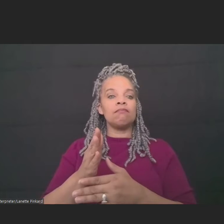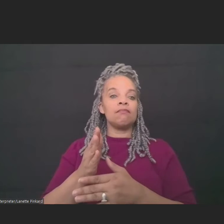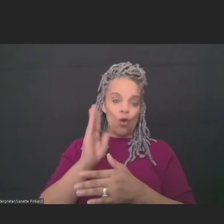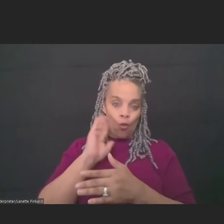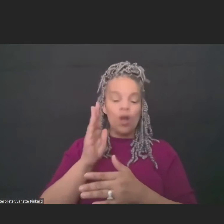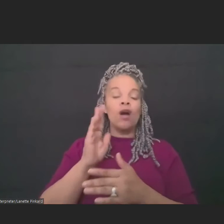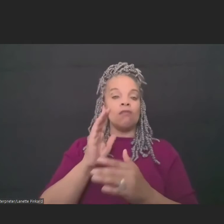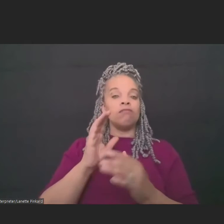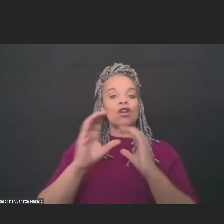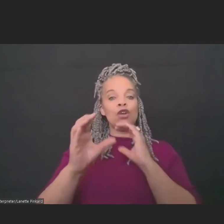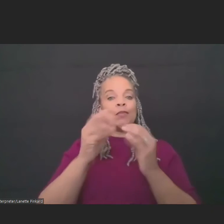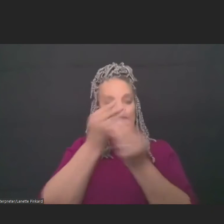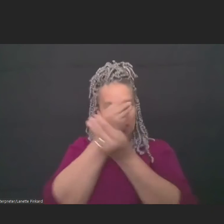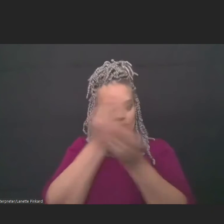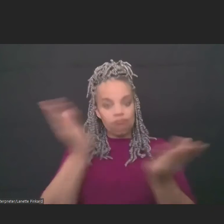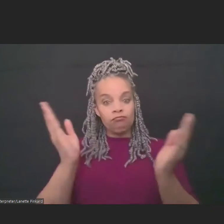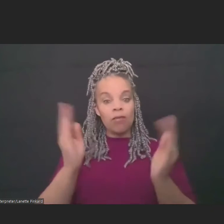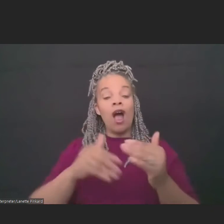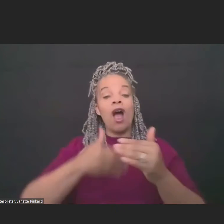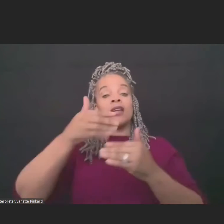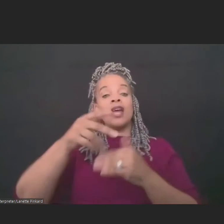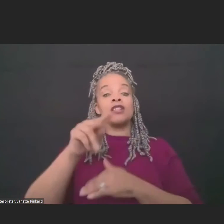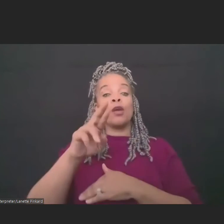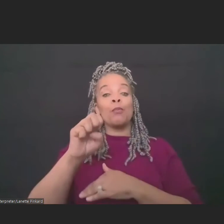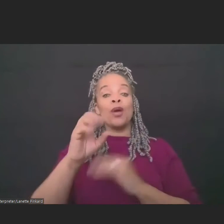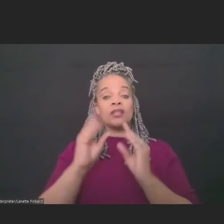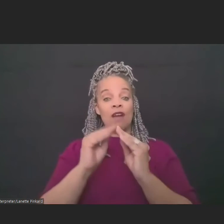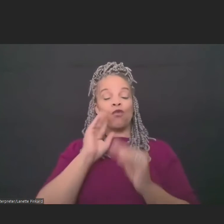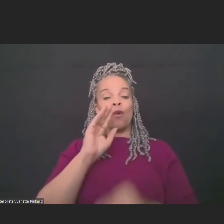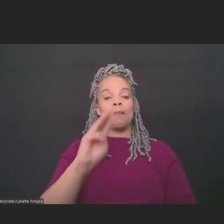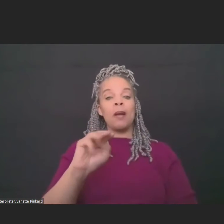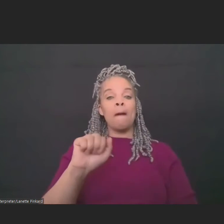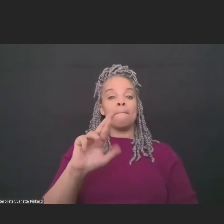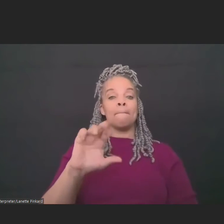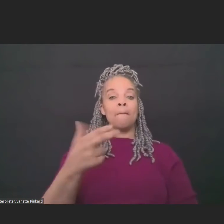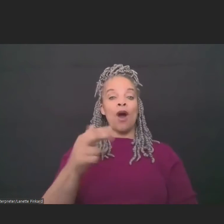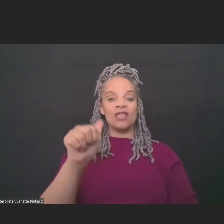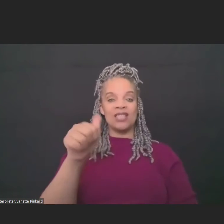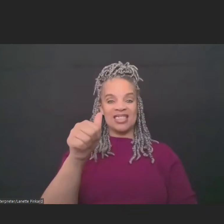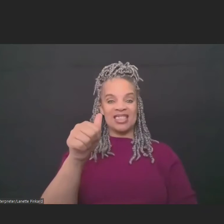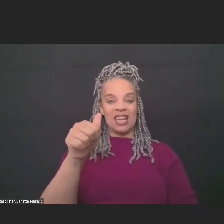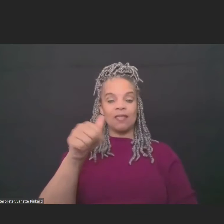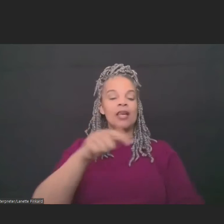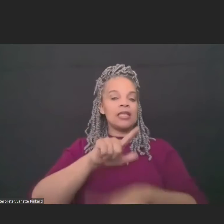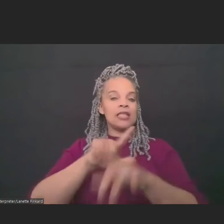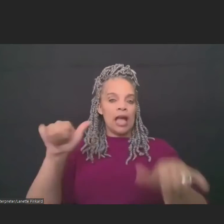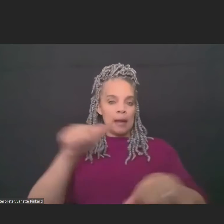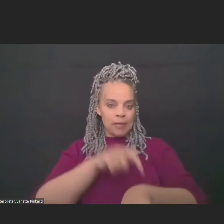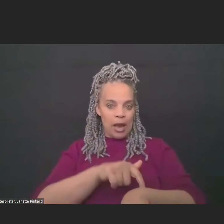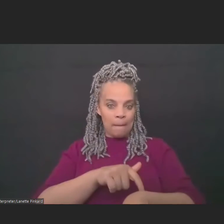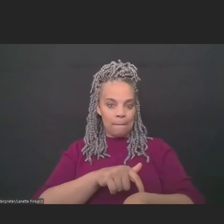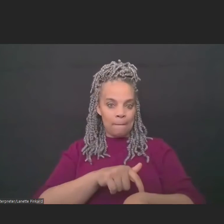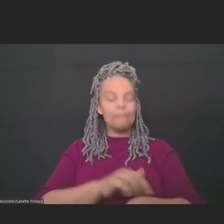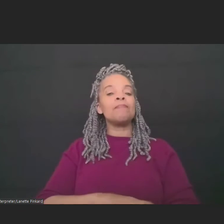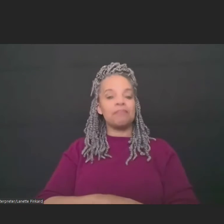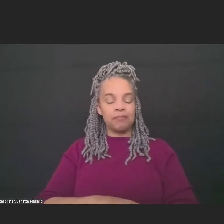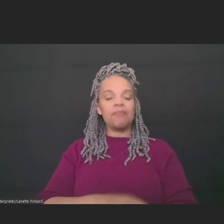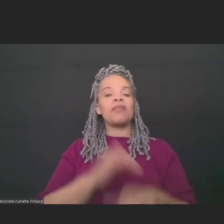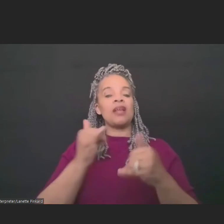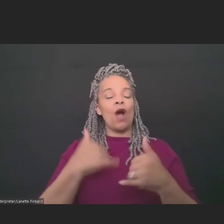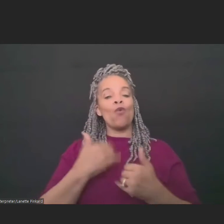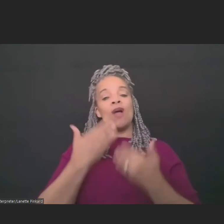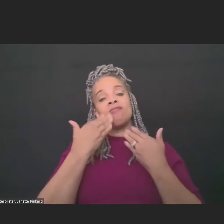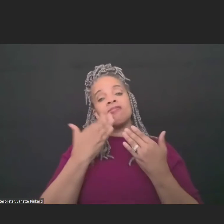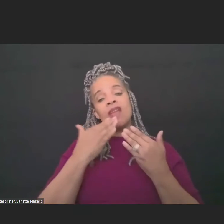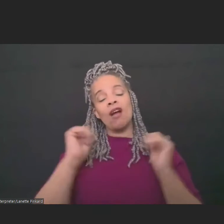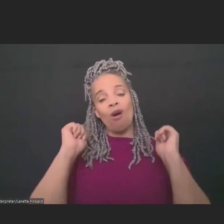communicate that to you. Our next press conference will be March 10th at the same time. As I wrap, I just want to thank everybody,